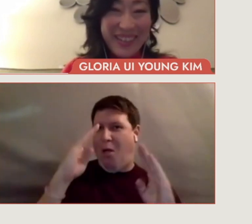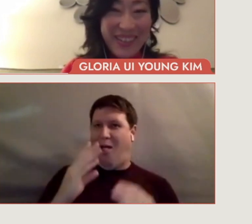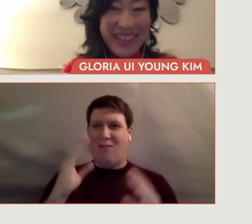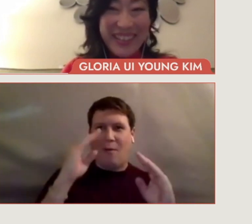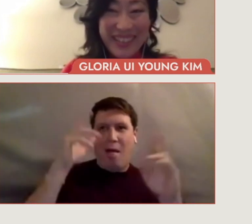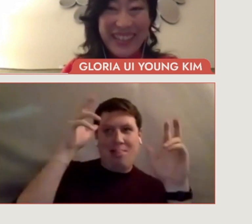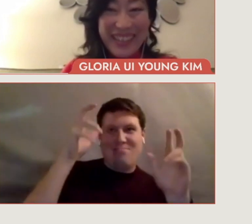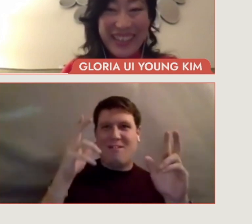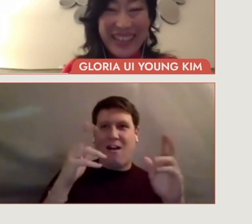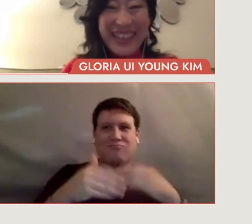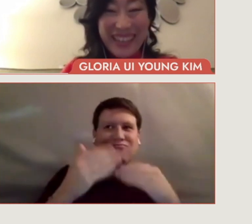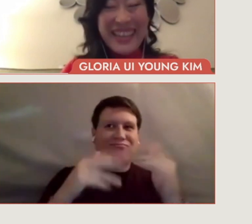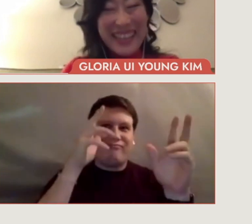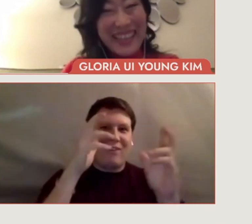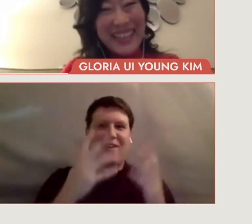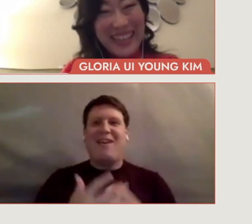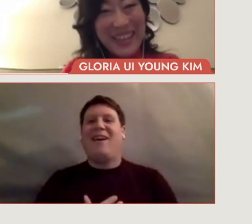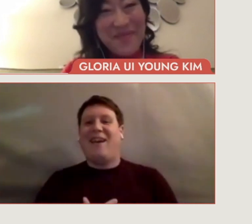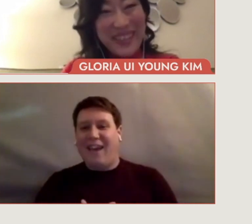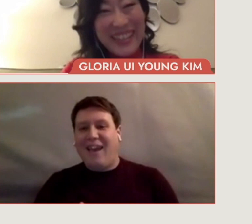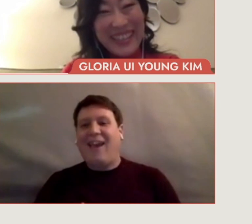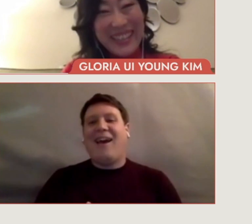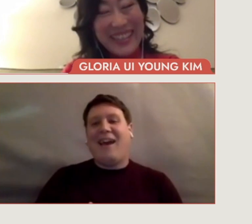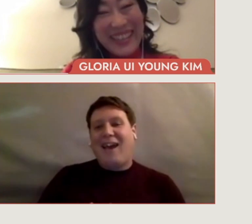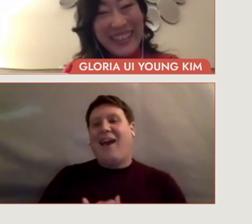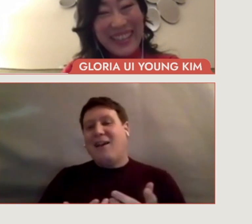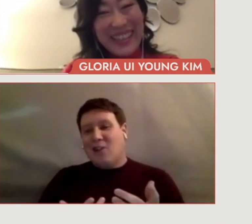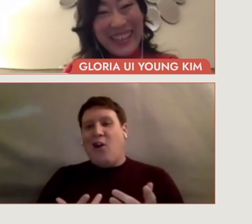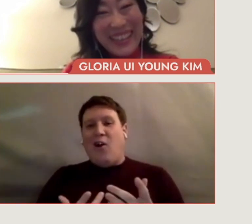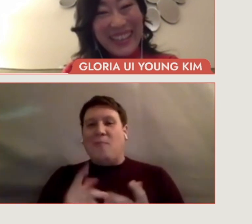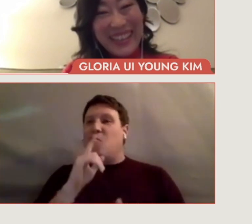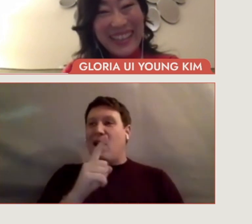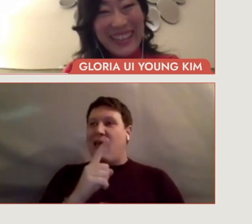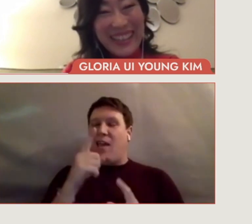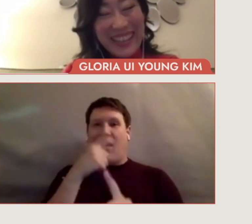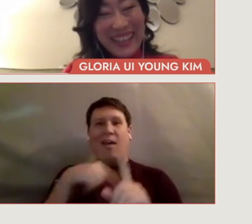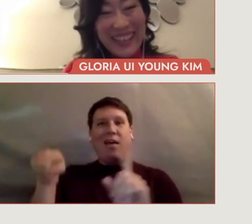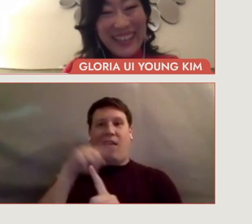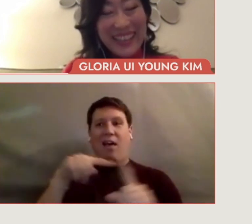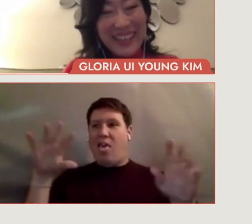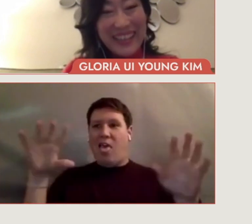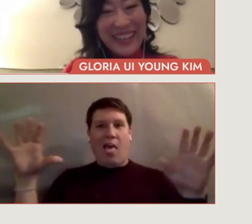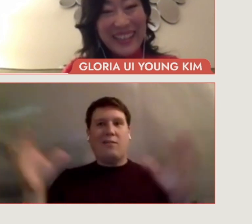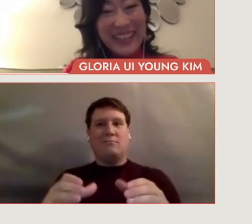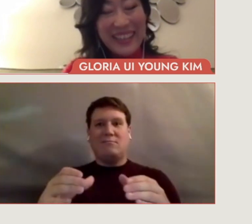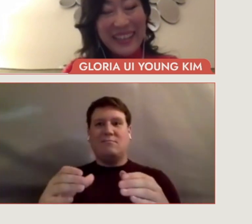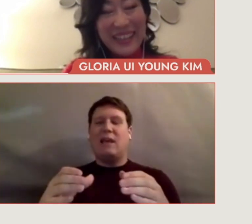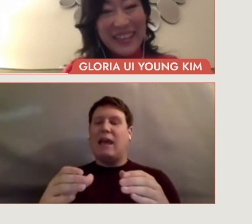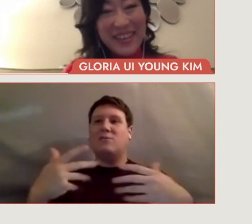I was totally. Gonna say, you know, and, yep. it all comes really together beautifully in this film.